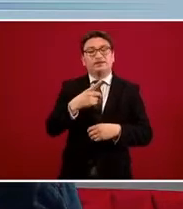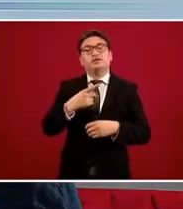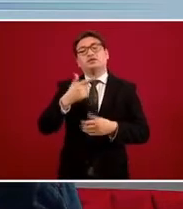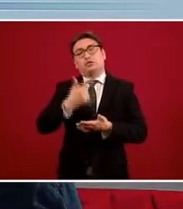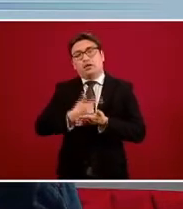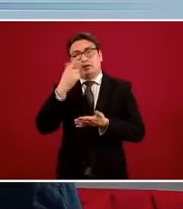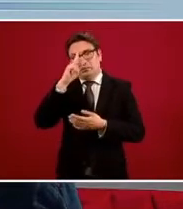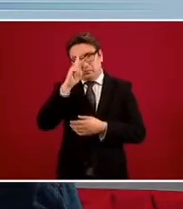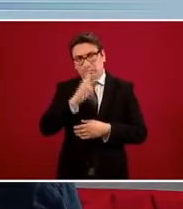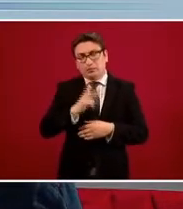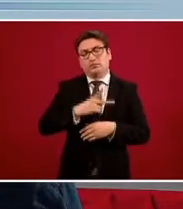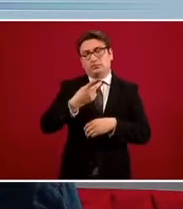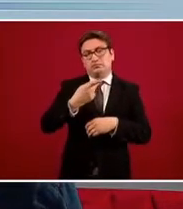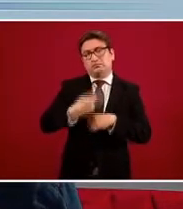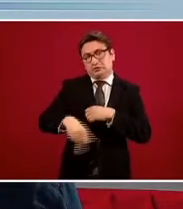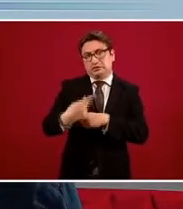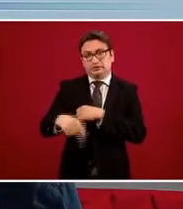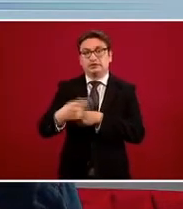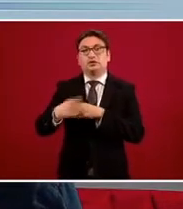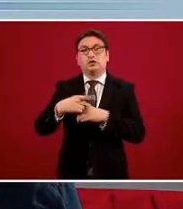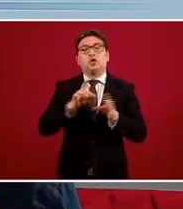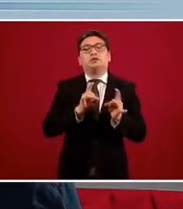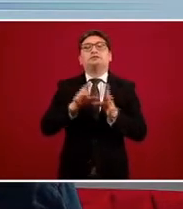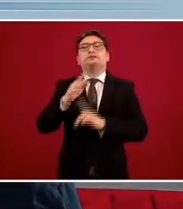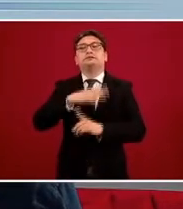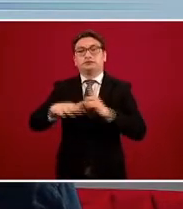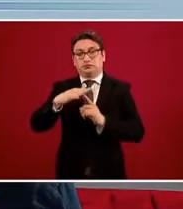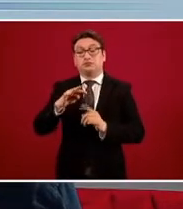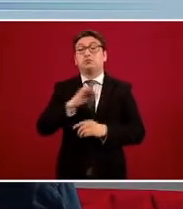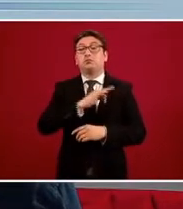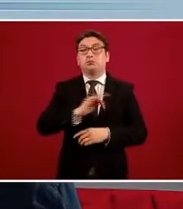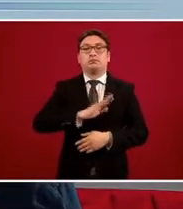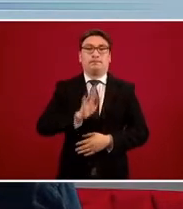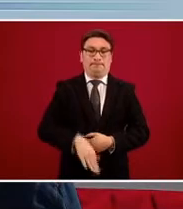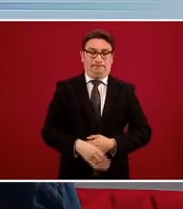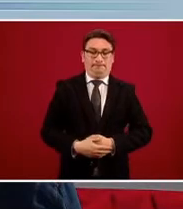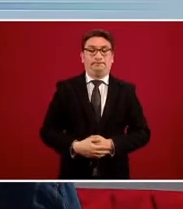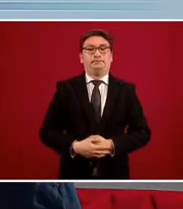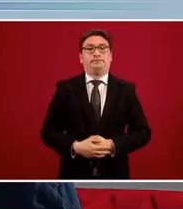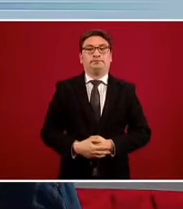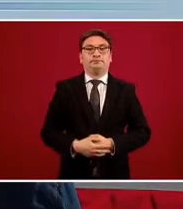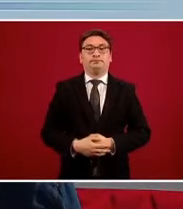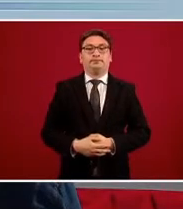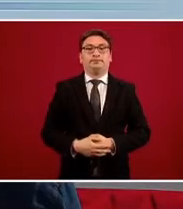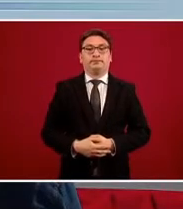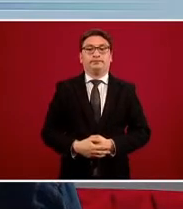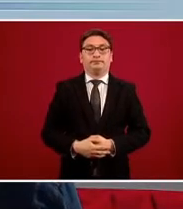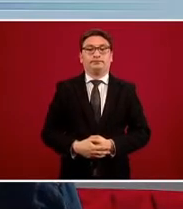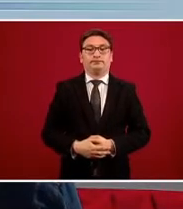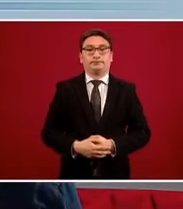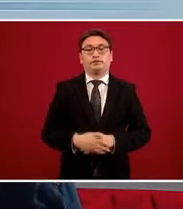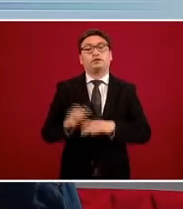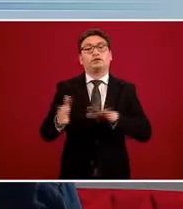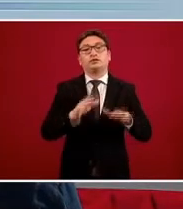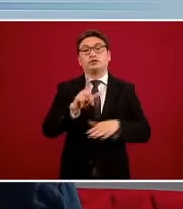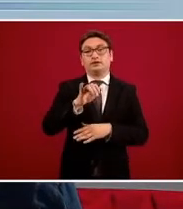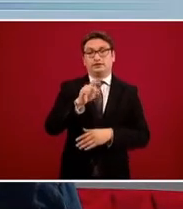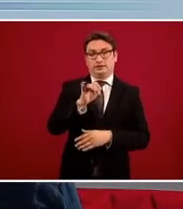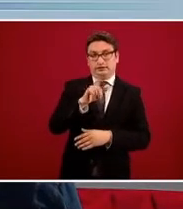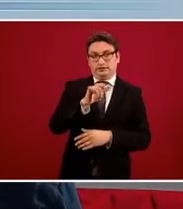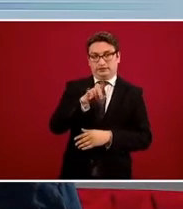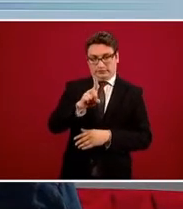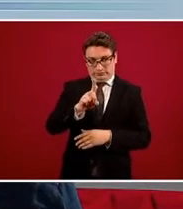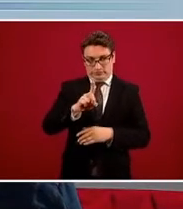and died because of COVID. This is rare, but it can happen, especially when the person has some other condition such